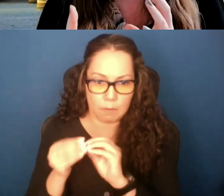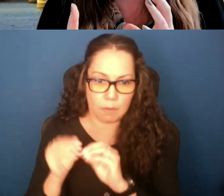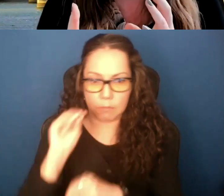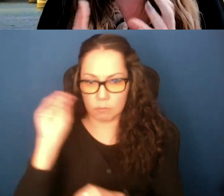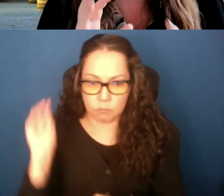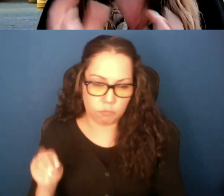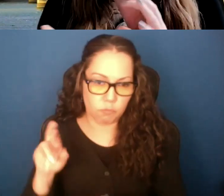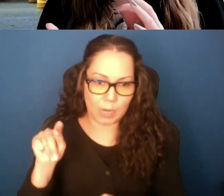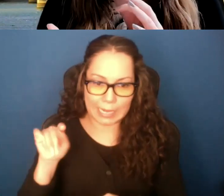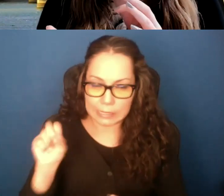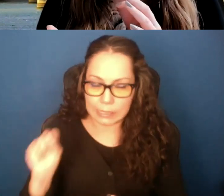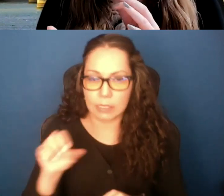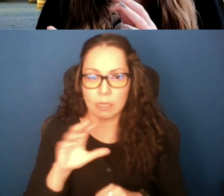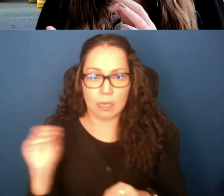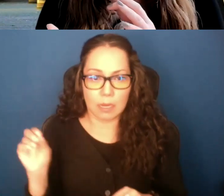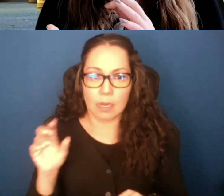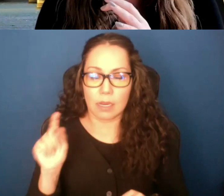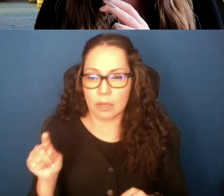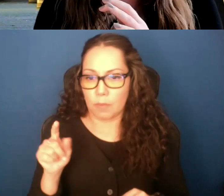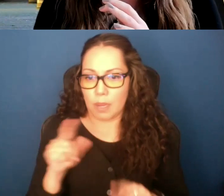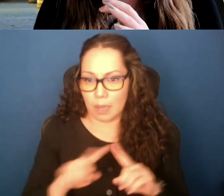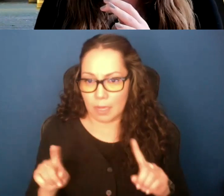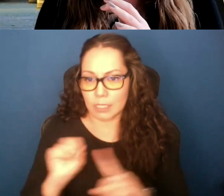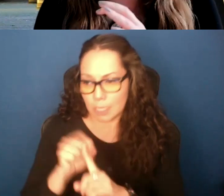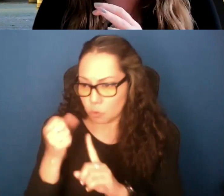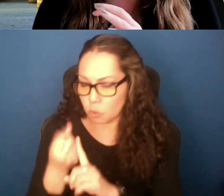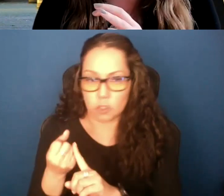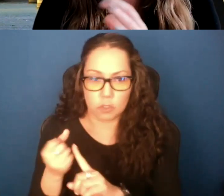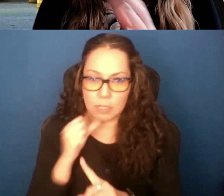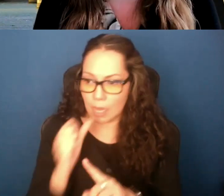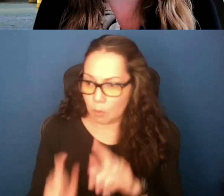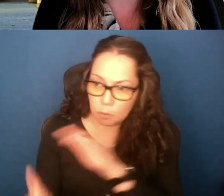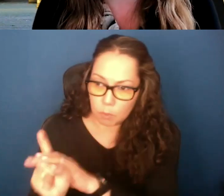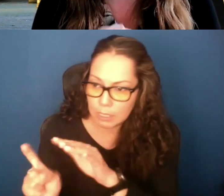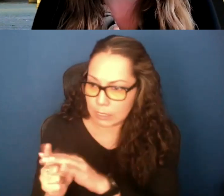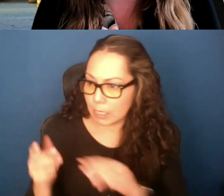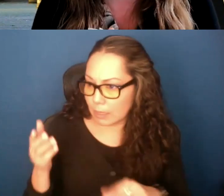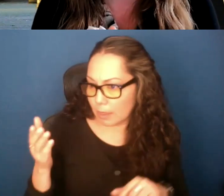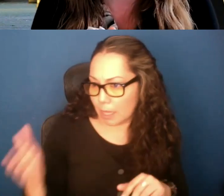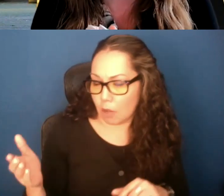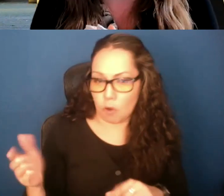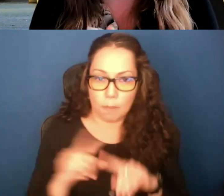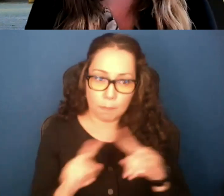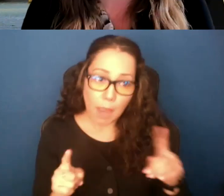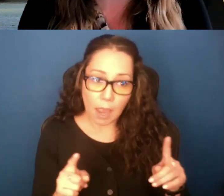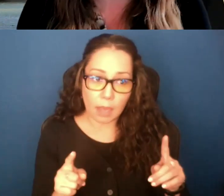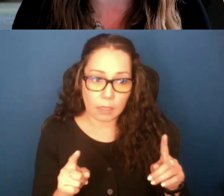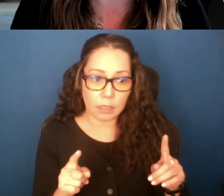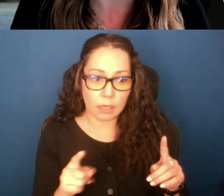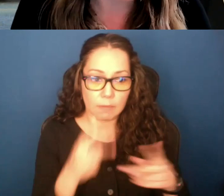very specific situations. But if those situations weren't present in the community visitation would potentially have not been permitted.